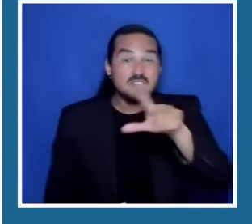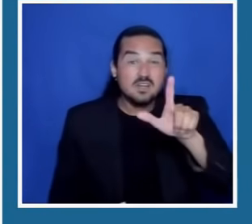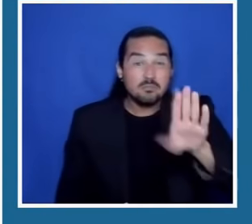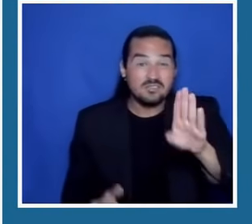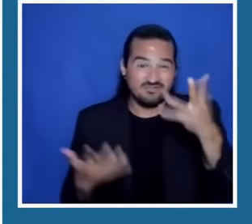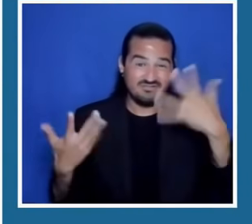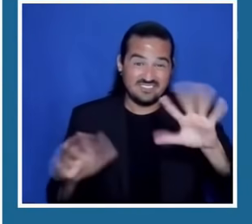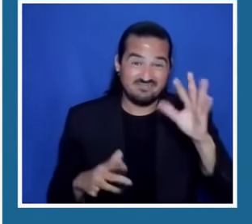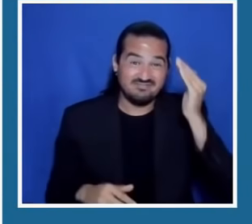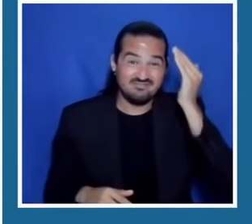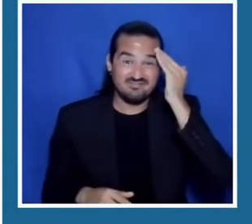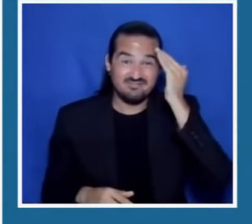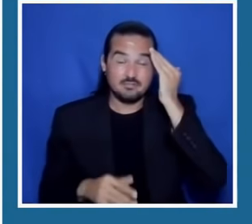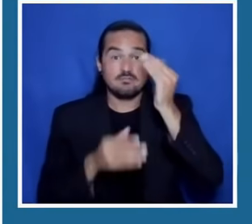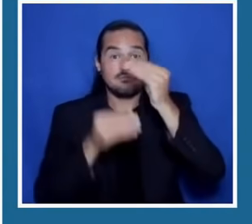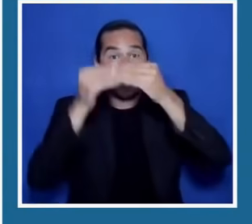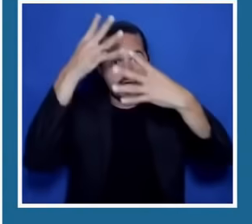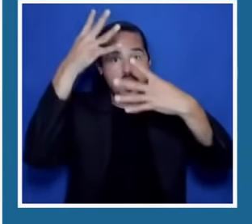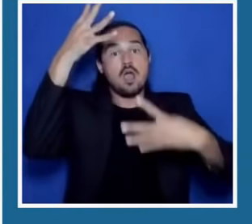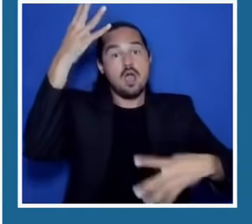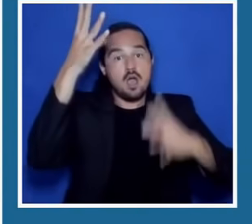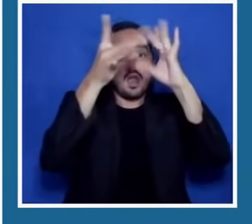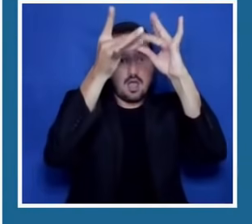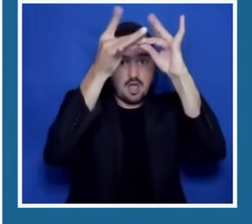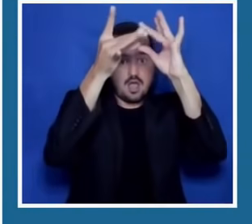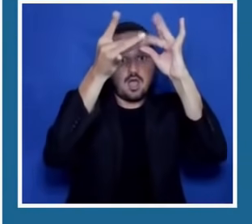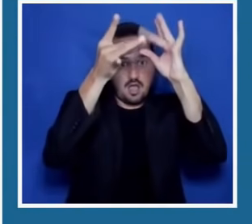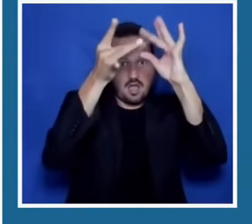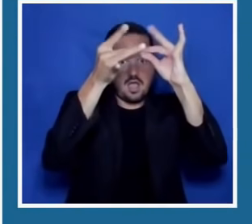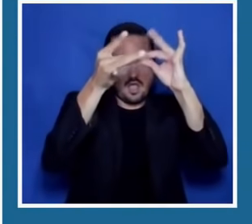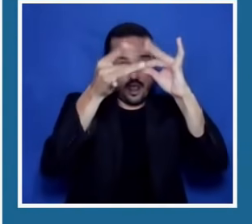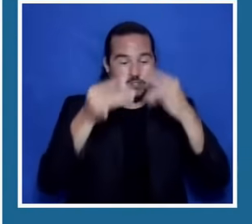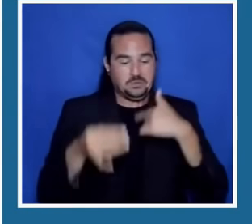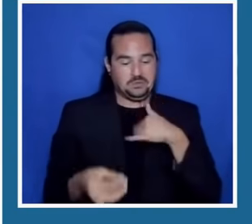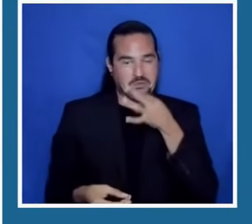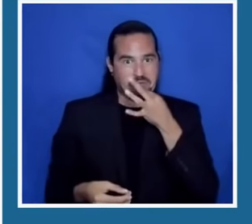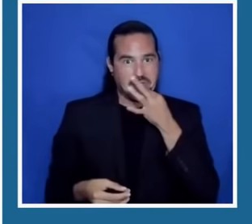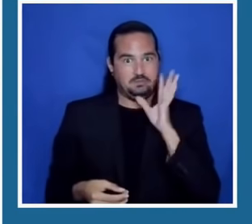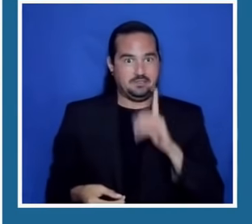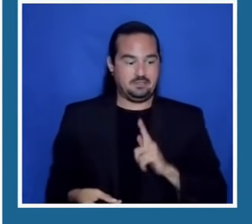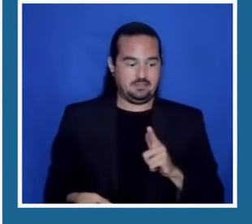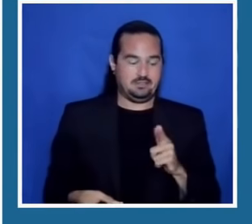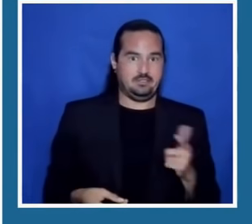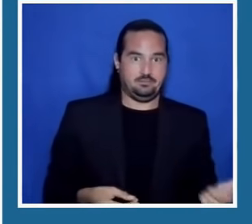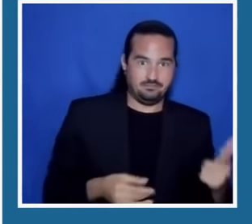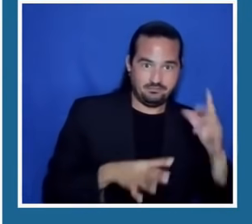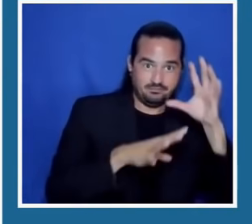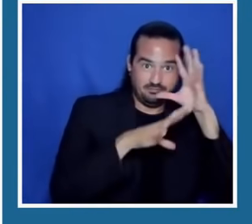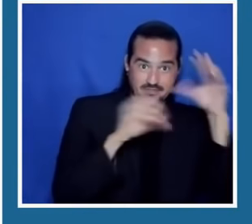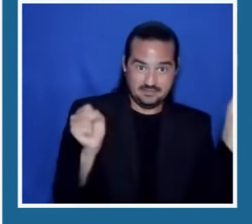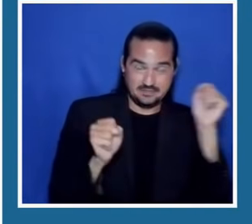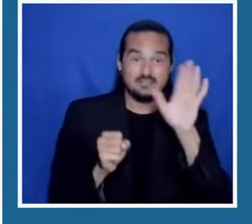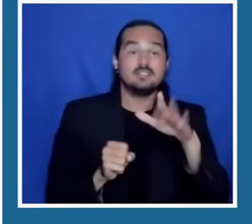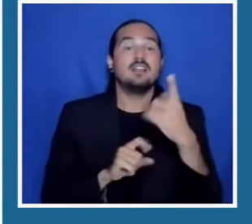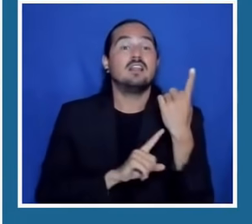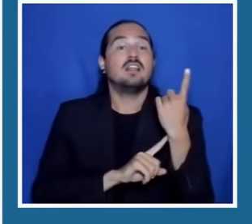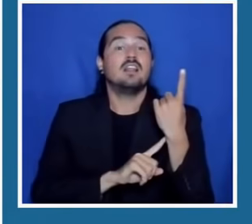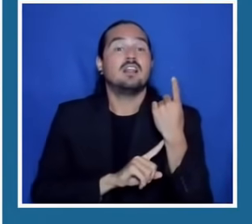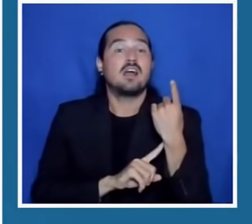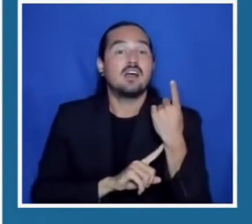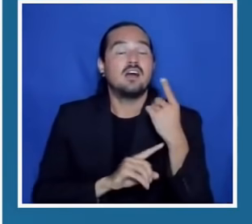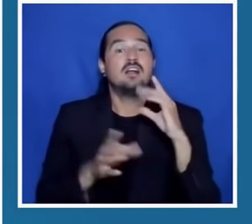but I want to just make a few final points. We said to you last year, we said this to you, we said, every one of us said it to each